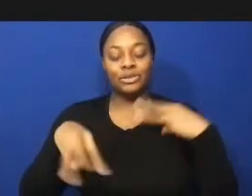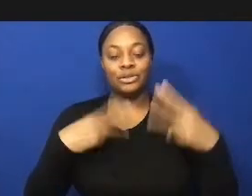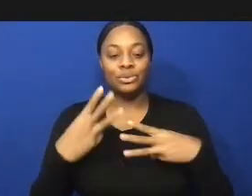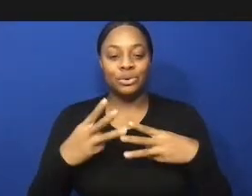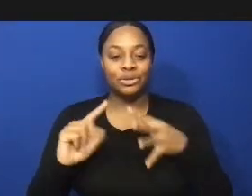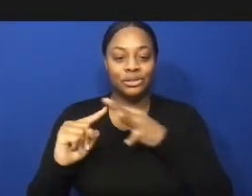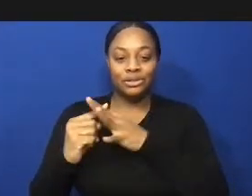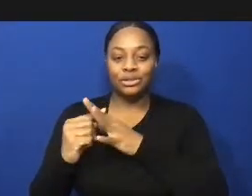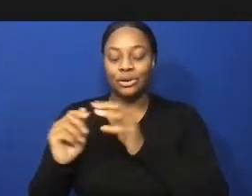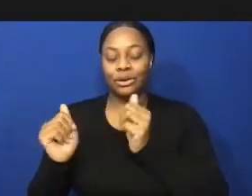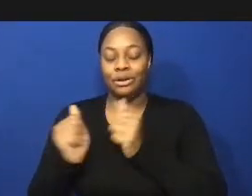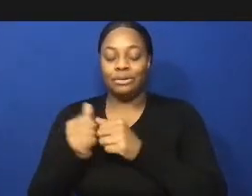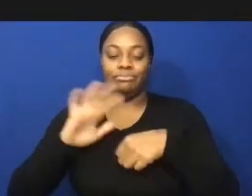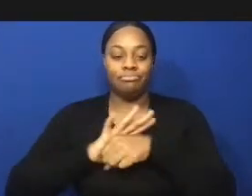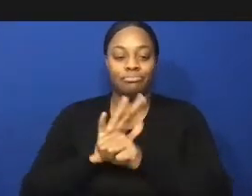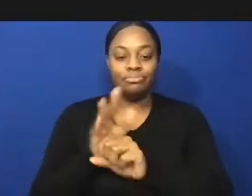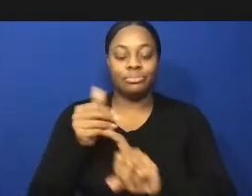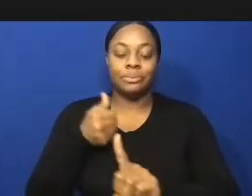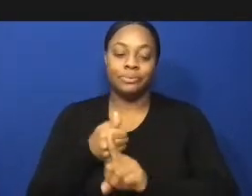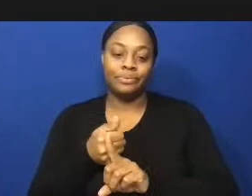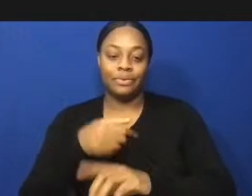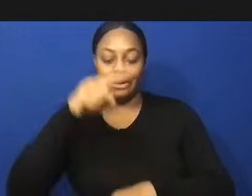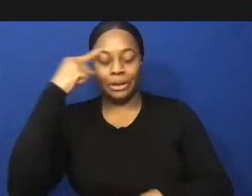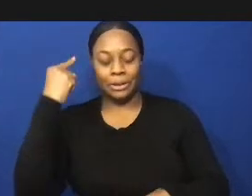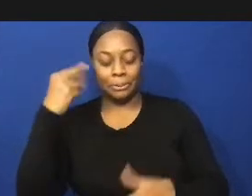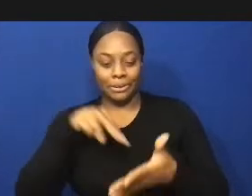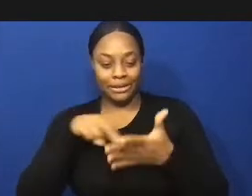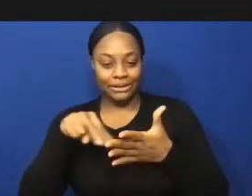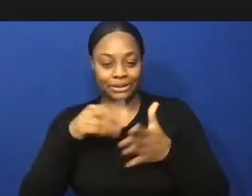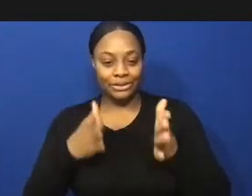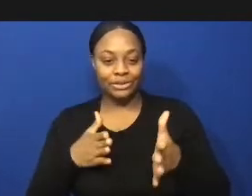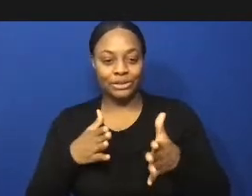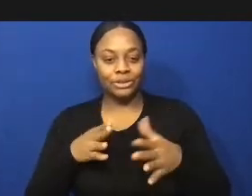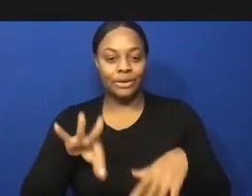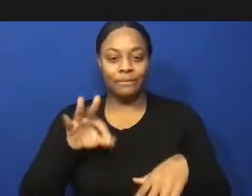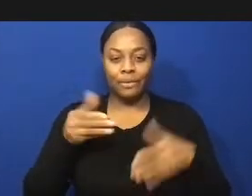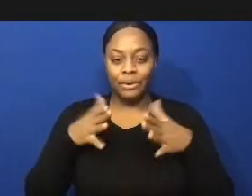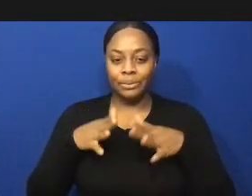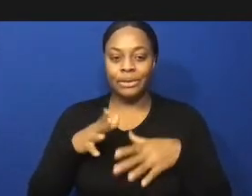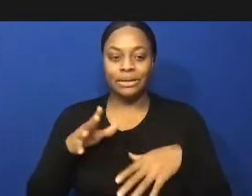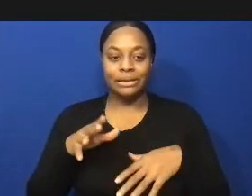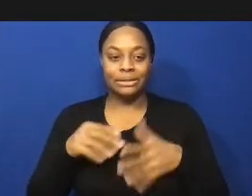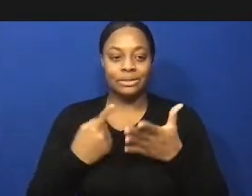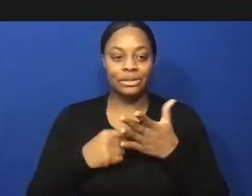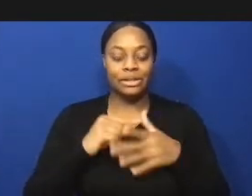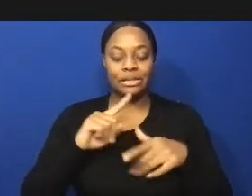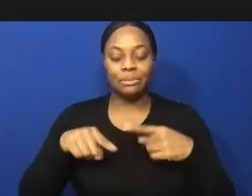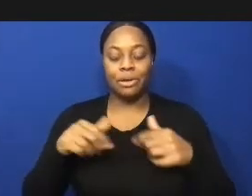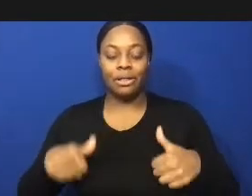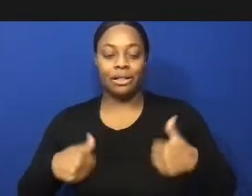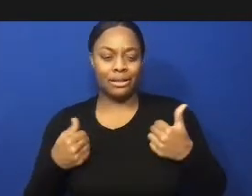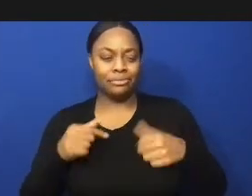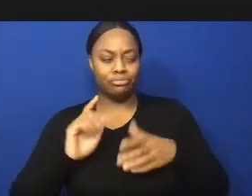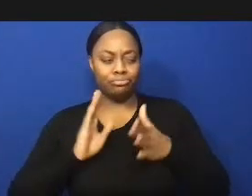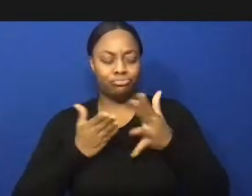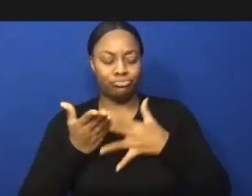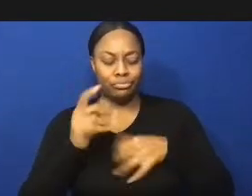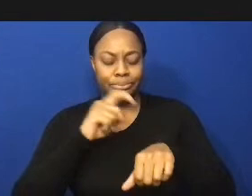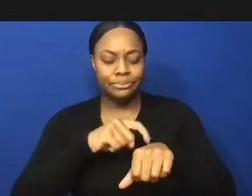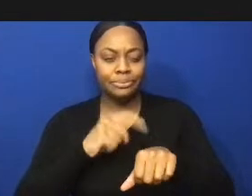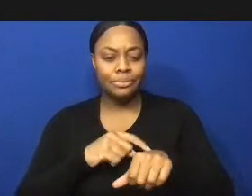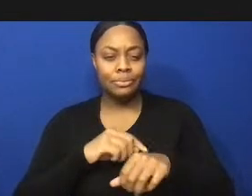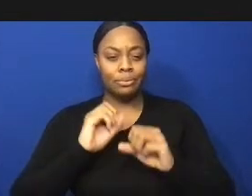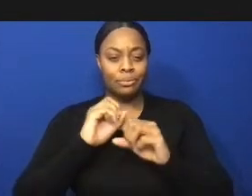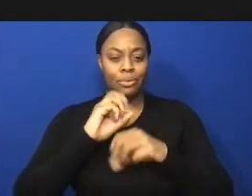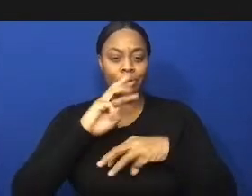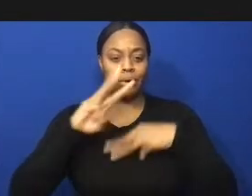pummeled by COVID-19, and Black dance artists are finding ways to talk about life during this time. Our